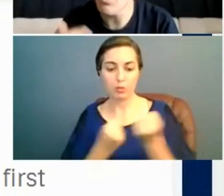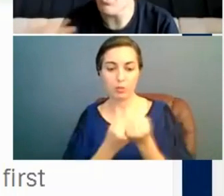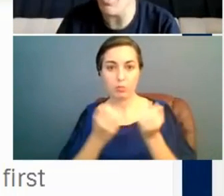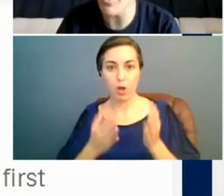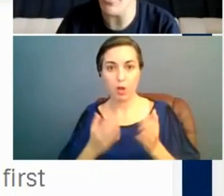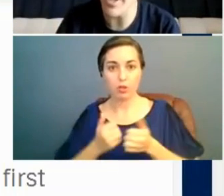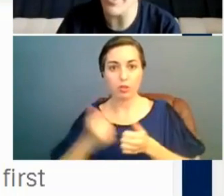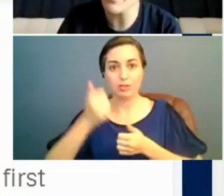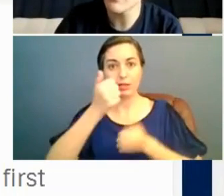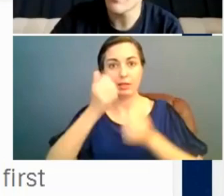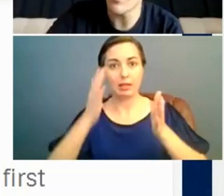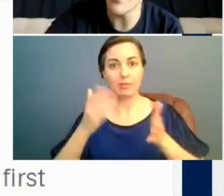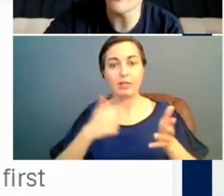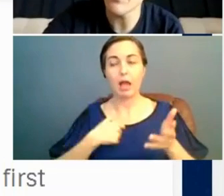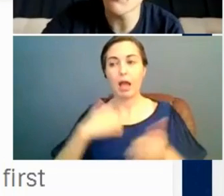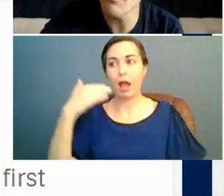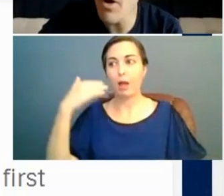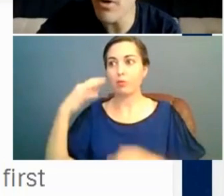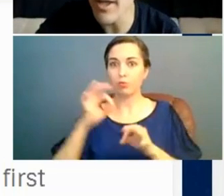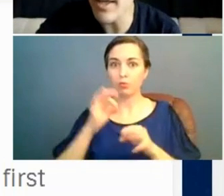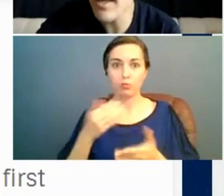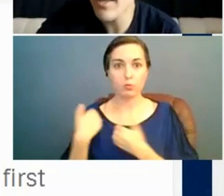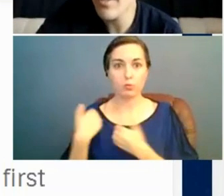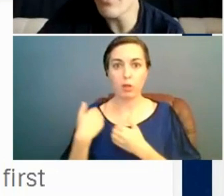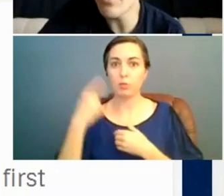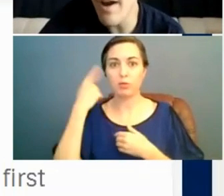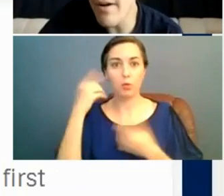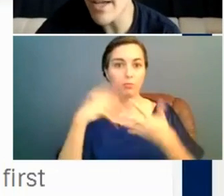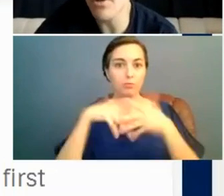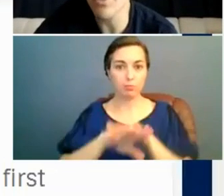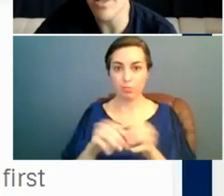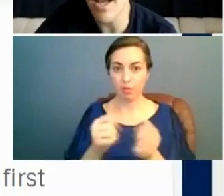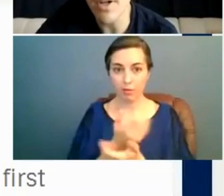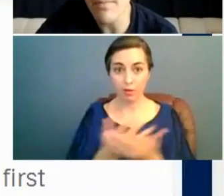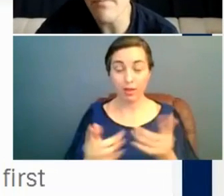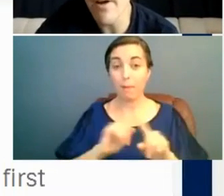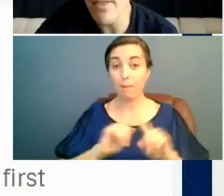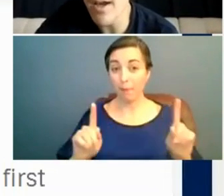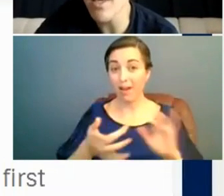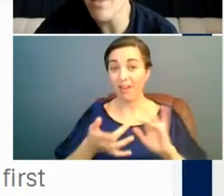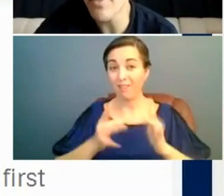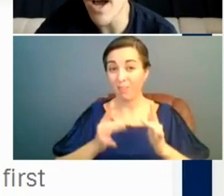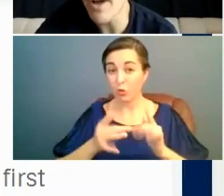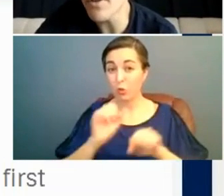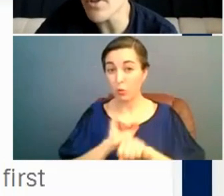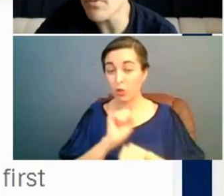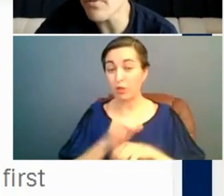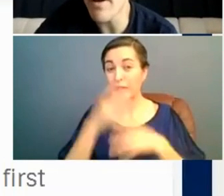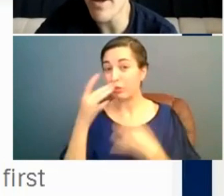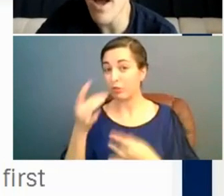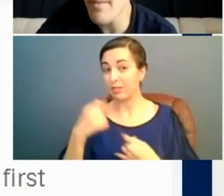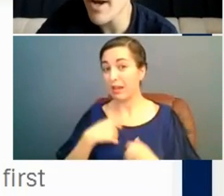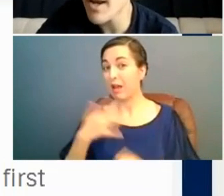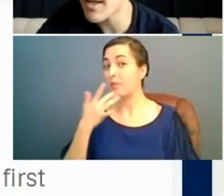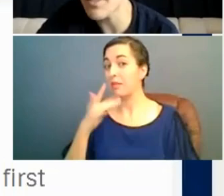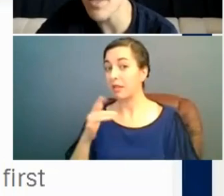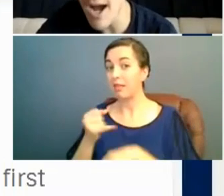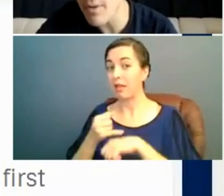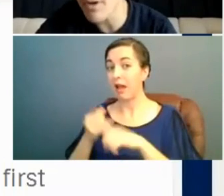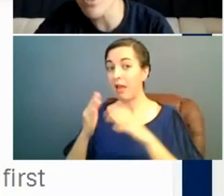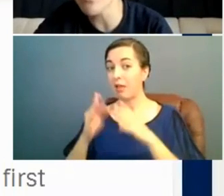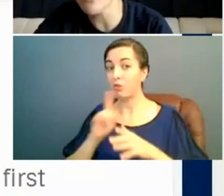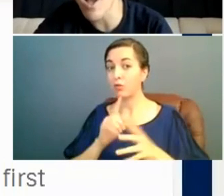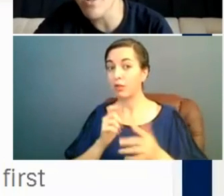executives or otherwise. Remotely, it was very interesting last year. I'm very lucky that the Islanders were very accommodating because